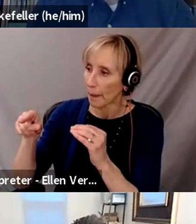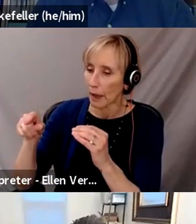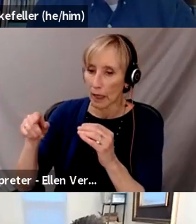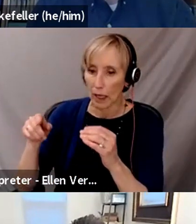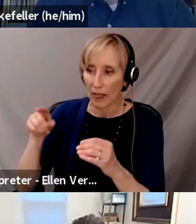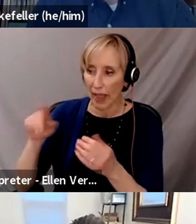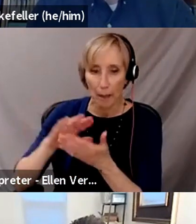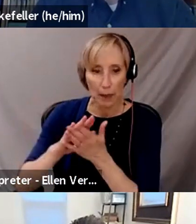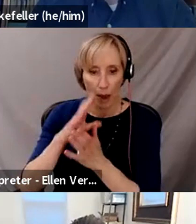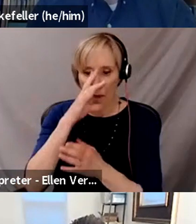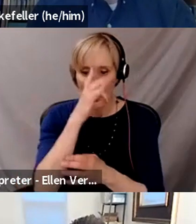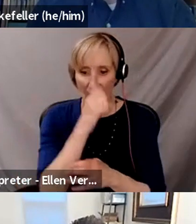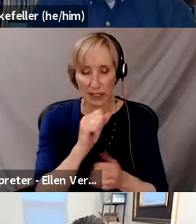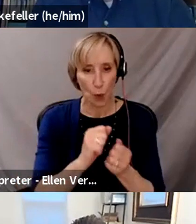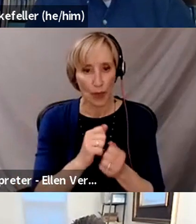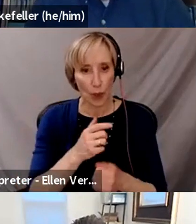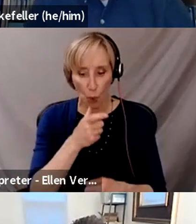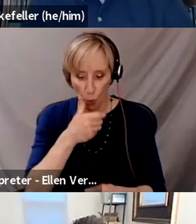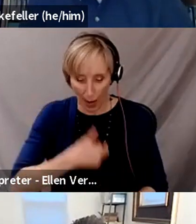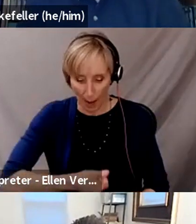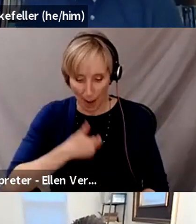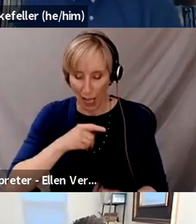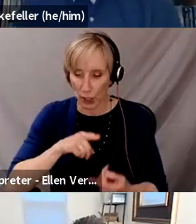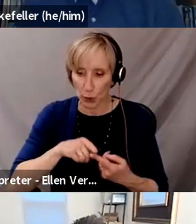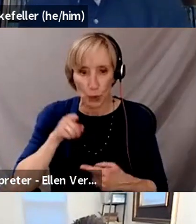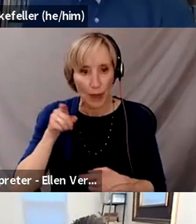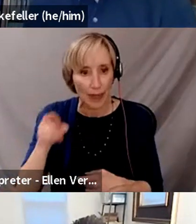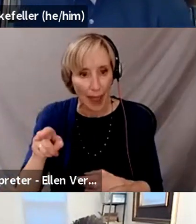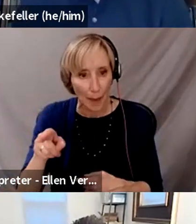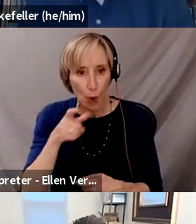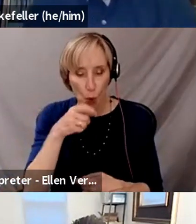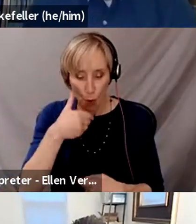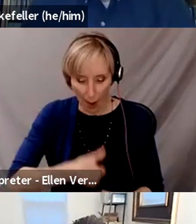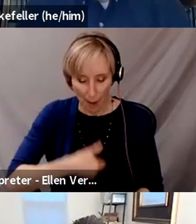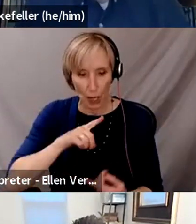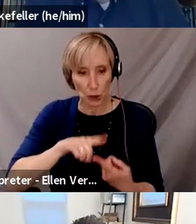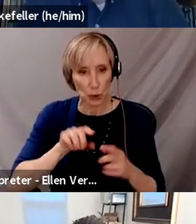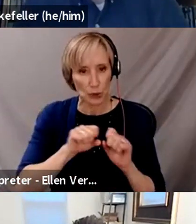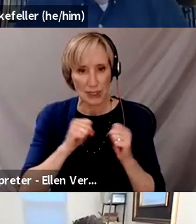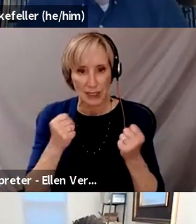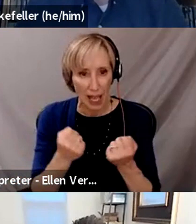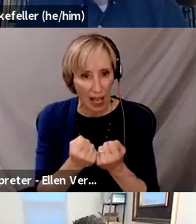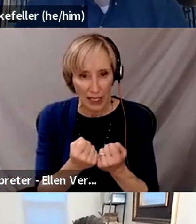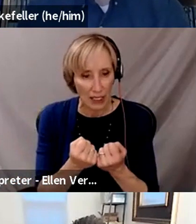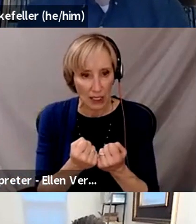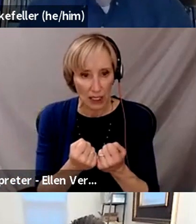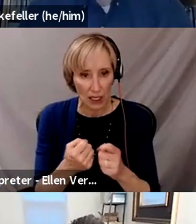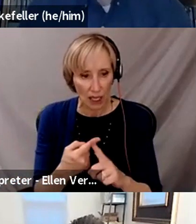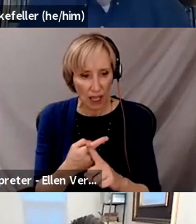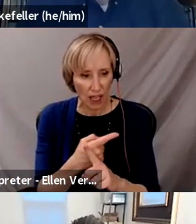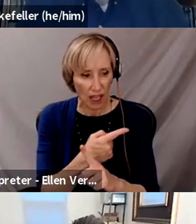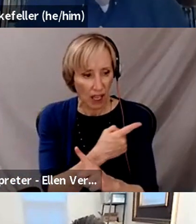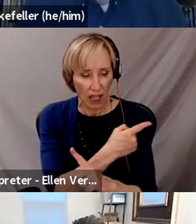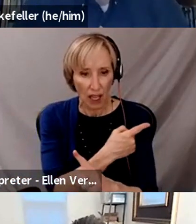fascination with who am I to them and who am I to this society than it is actually about my